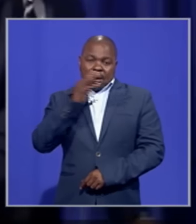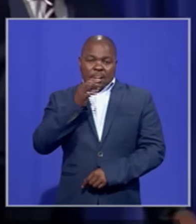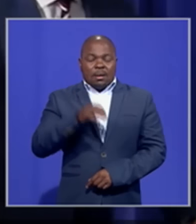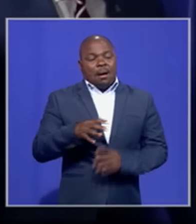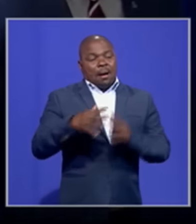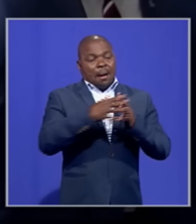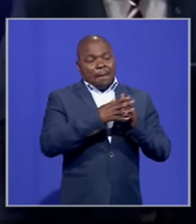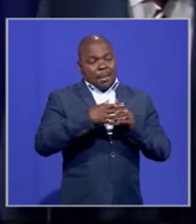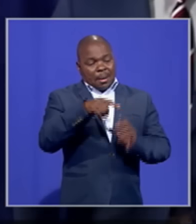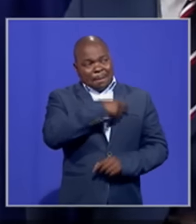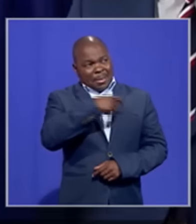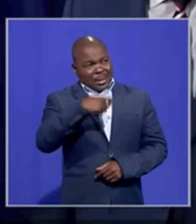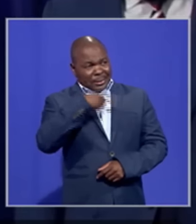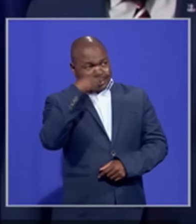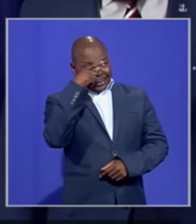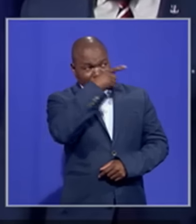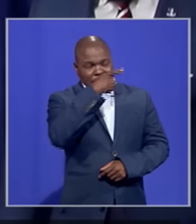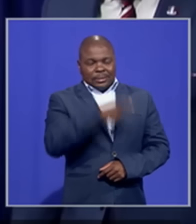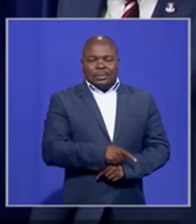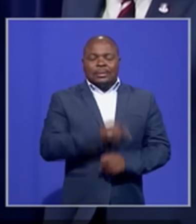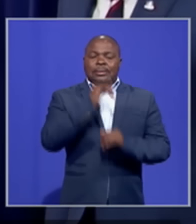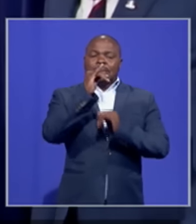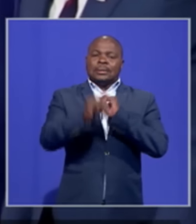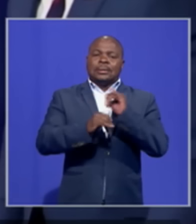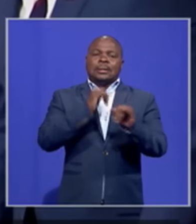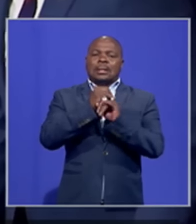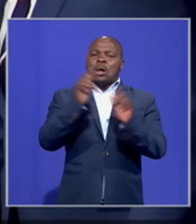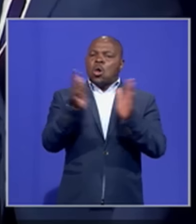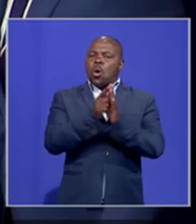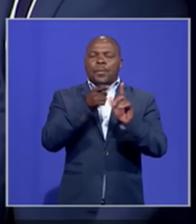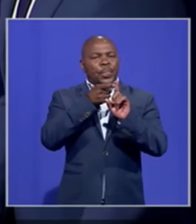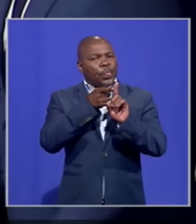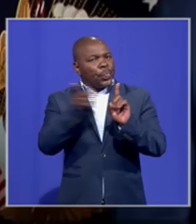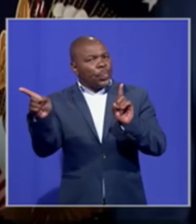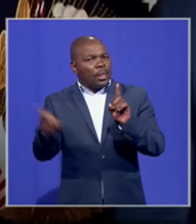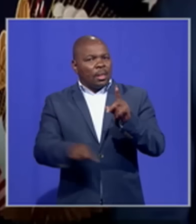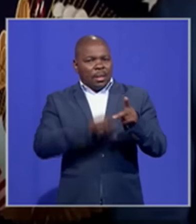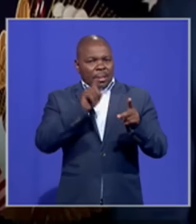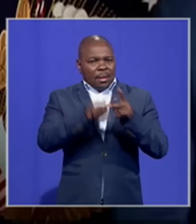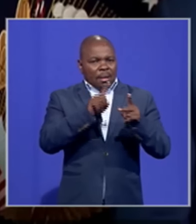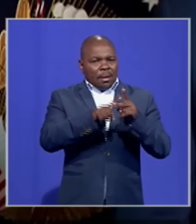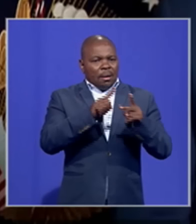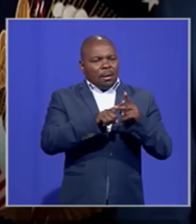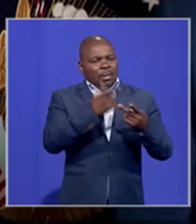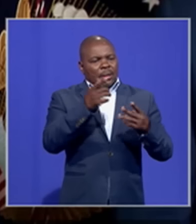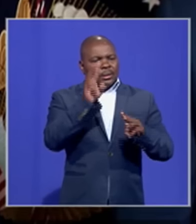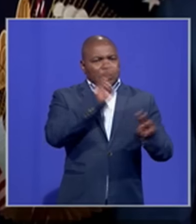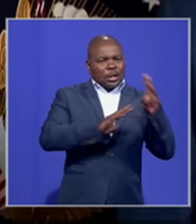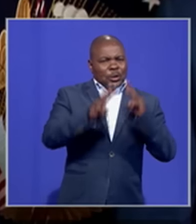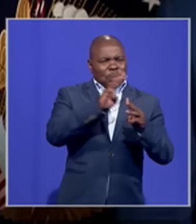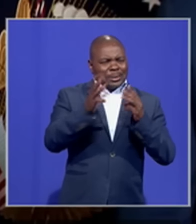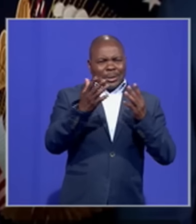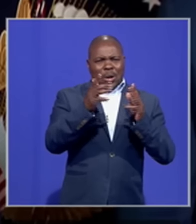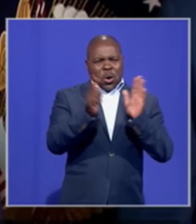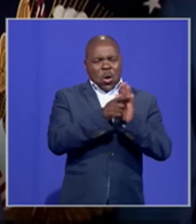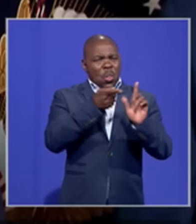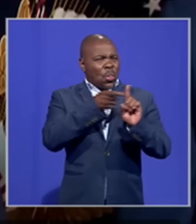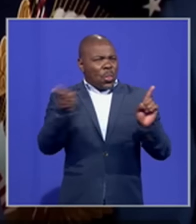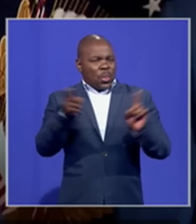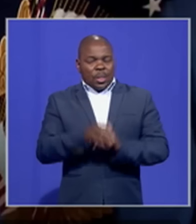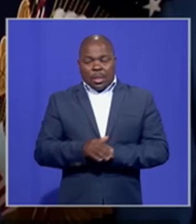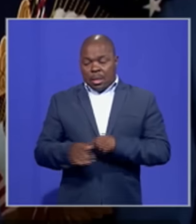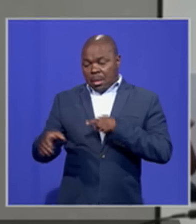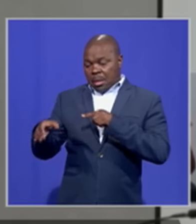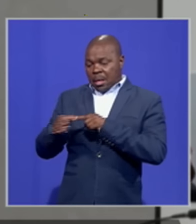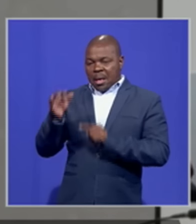mopresidente wa America e sa ikamahanye le melao ya botjhaba e ka sitana le molao wa yona wa boitshireletso. Mokga ona o boetse wa bolela ha America